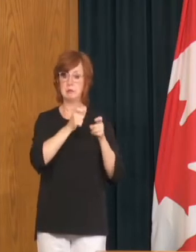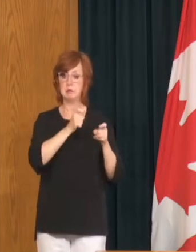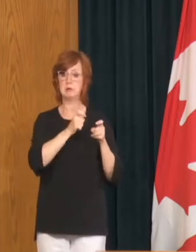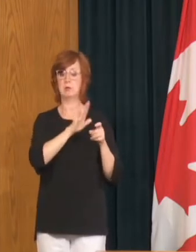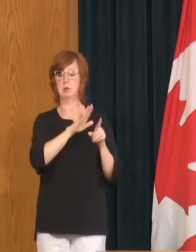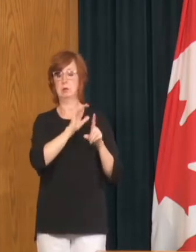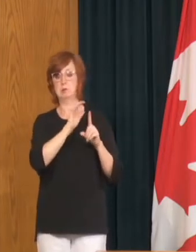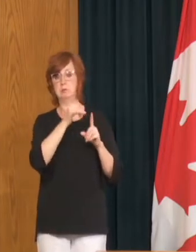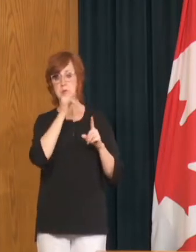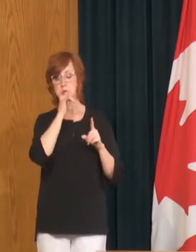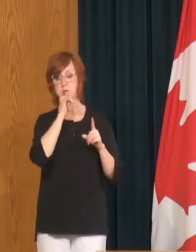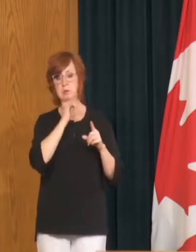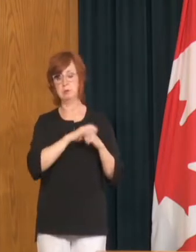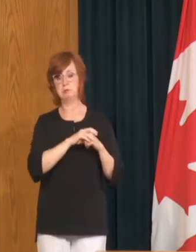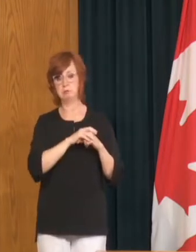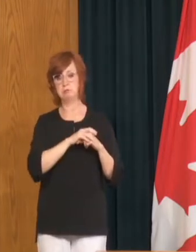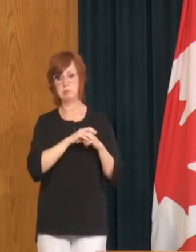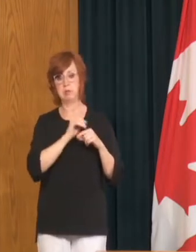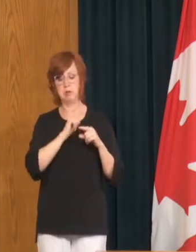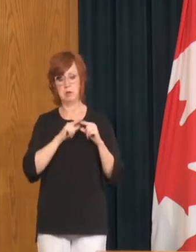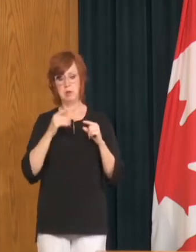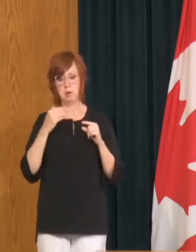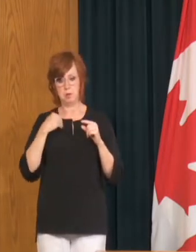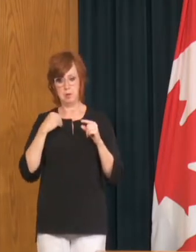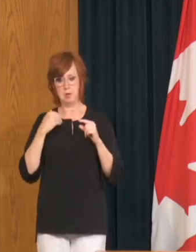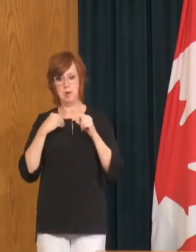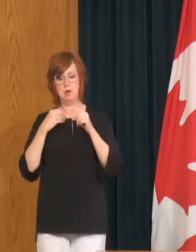and it's not just issues related to alcohol.